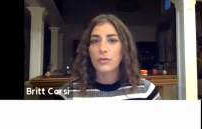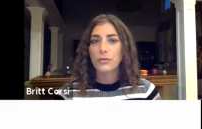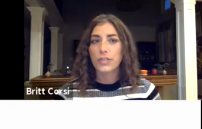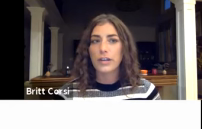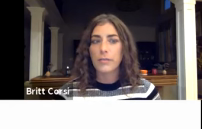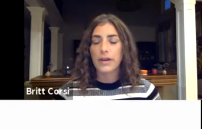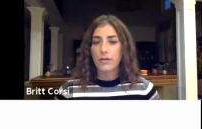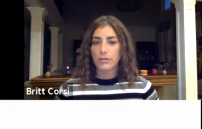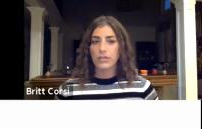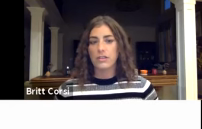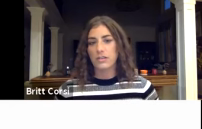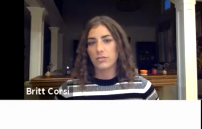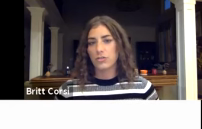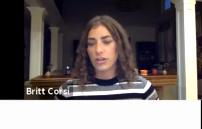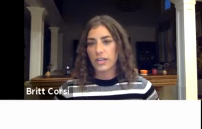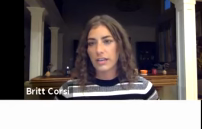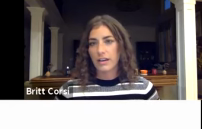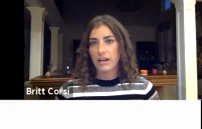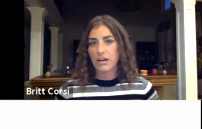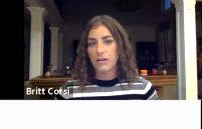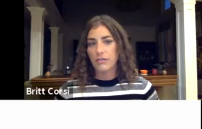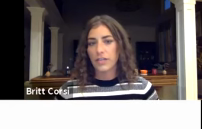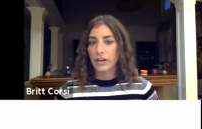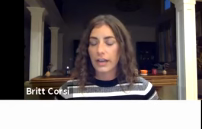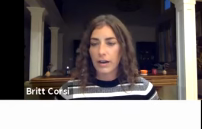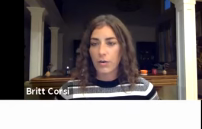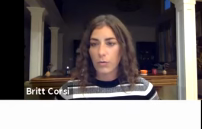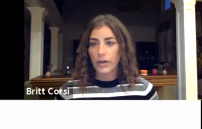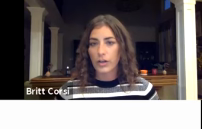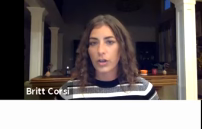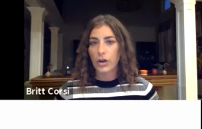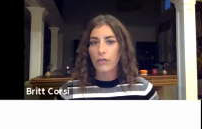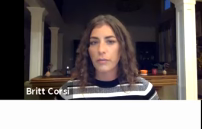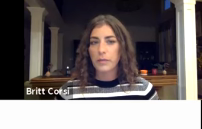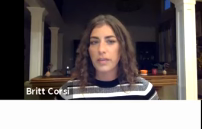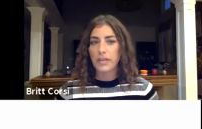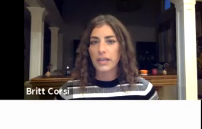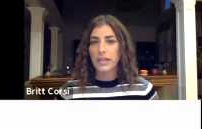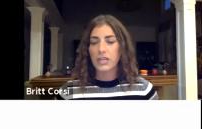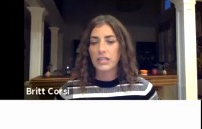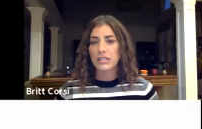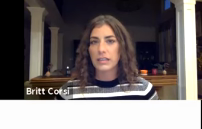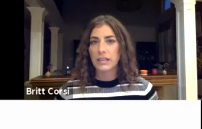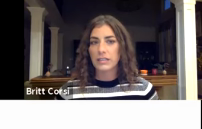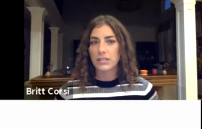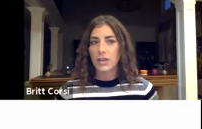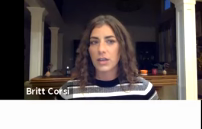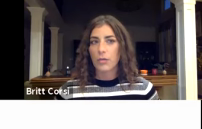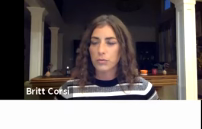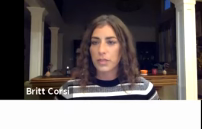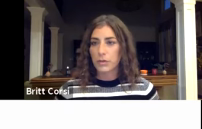So we'll talk about the journey of figuring out where to go from the beginning, because I think